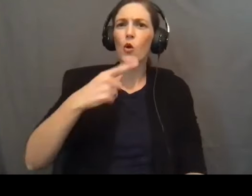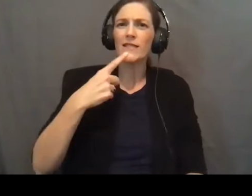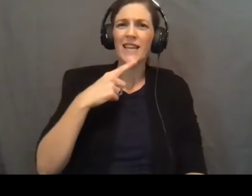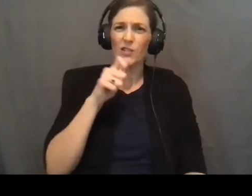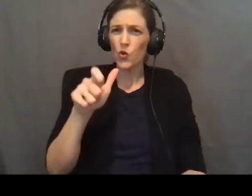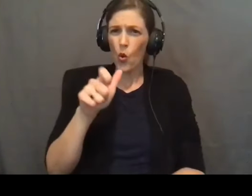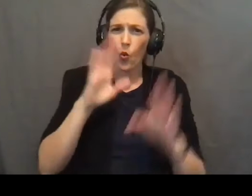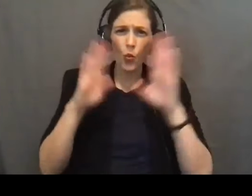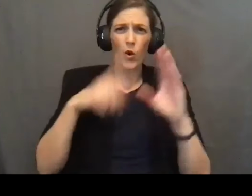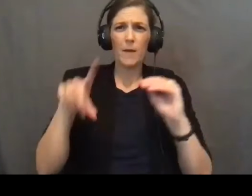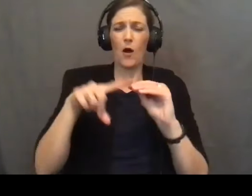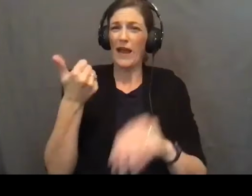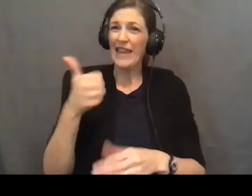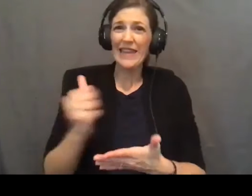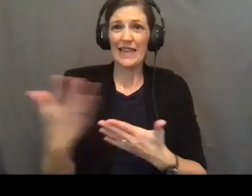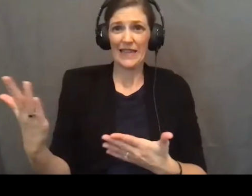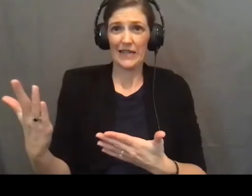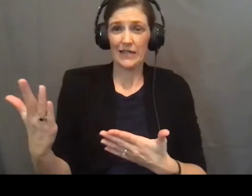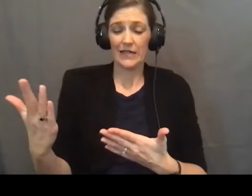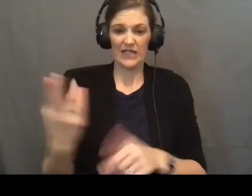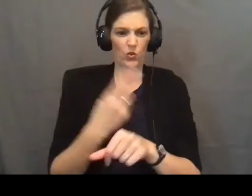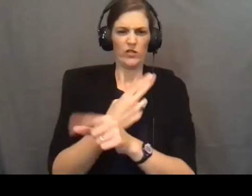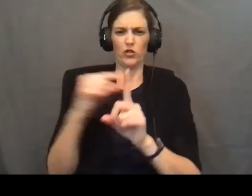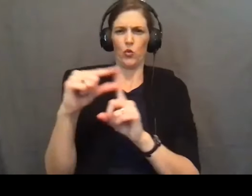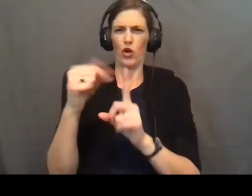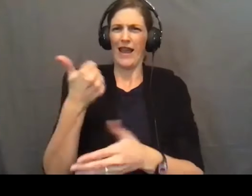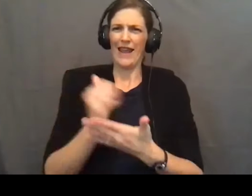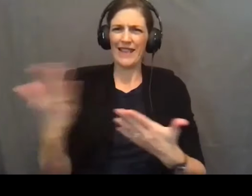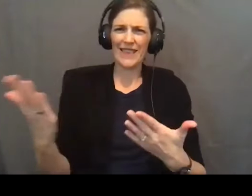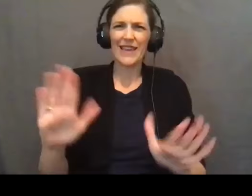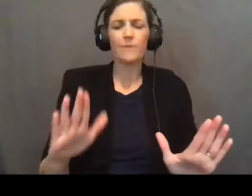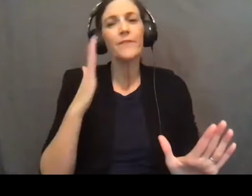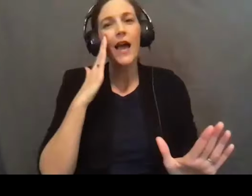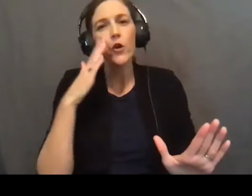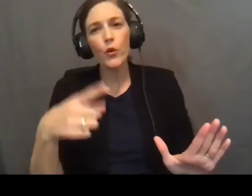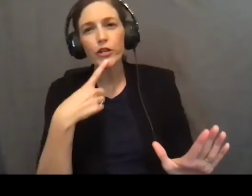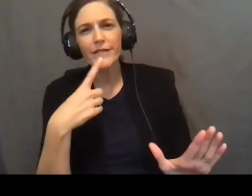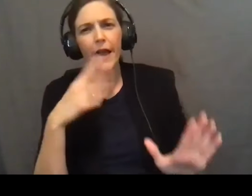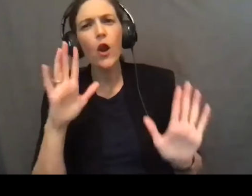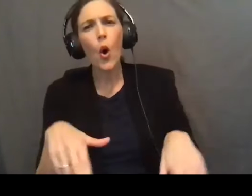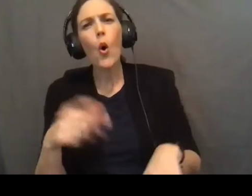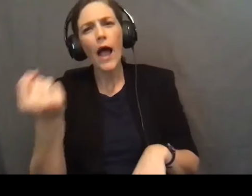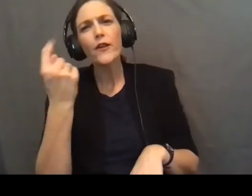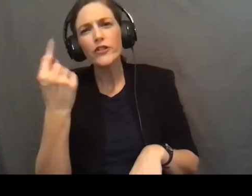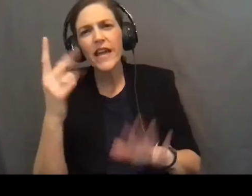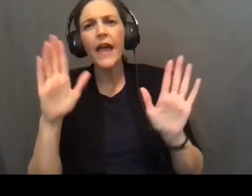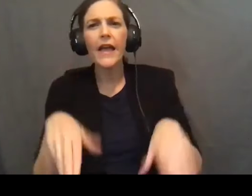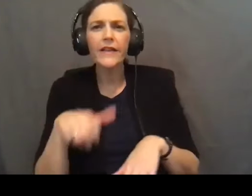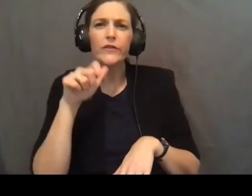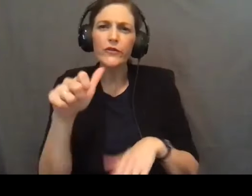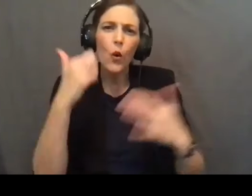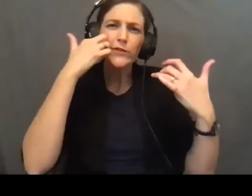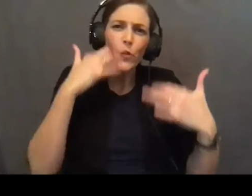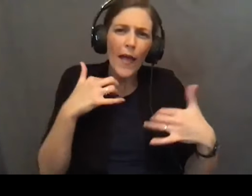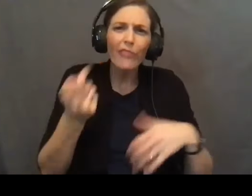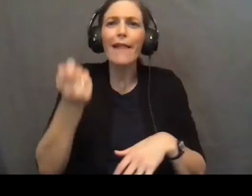And he uses the word anything. I know you're saying, hey Chad, I get that. know, don't sweat the little things. I realize I got to just brush some